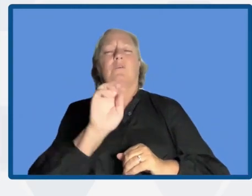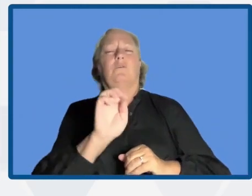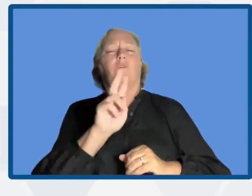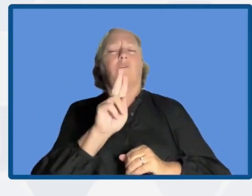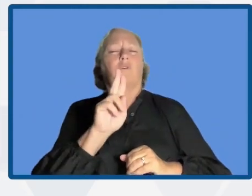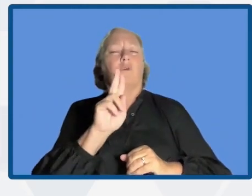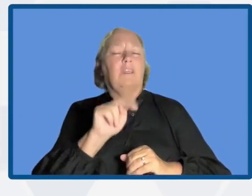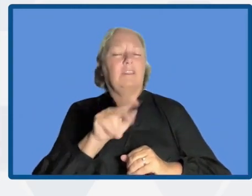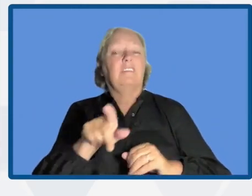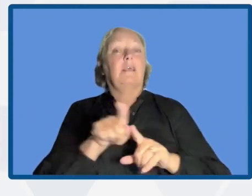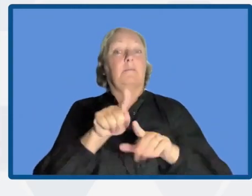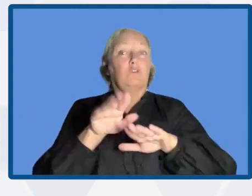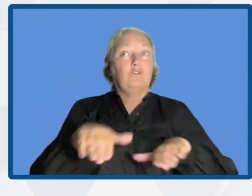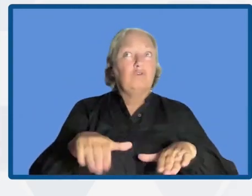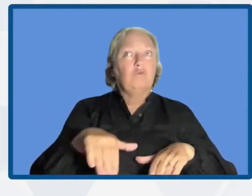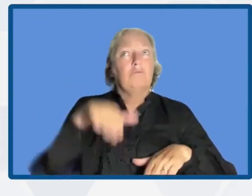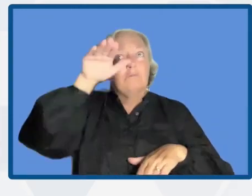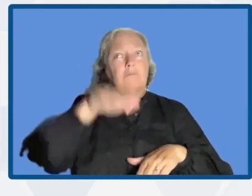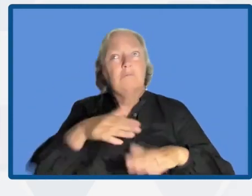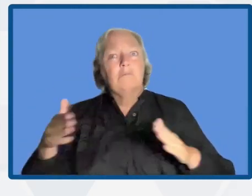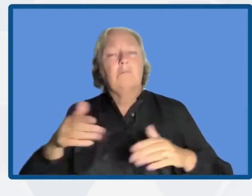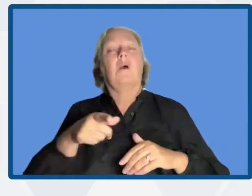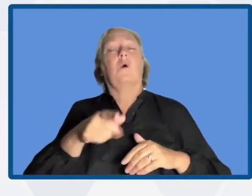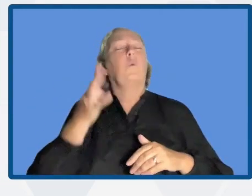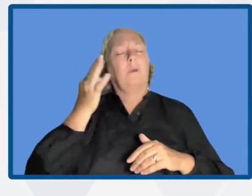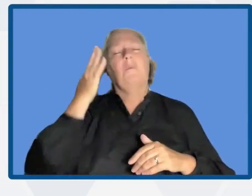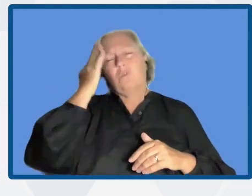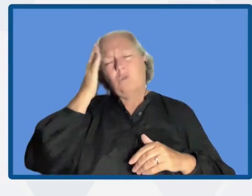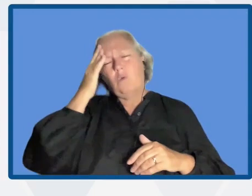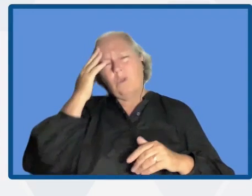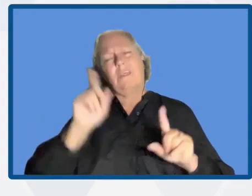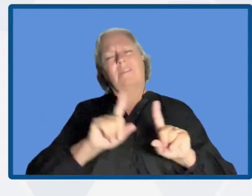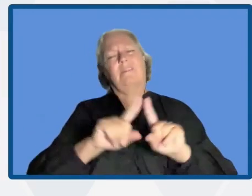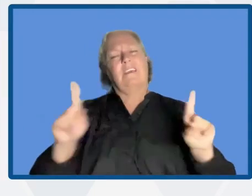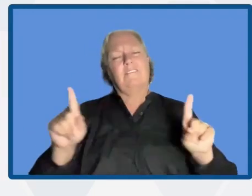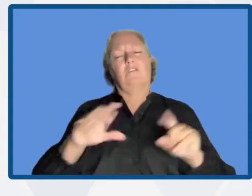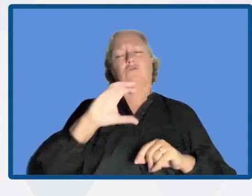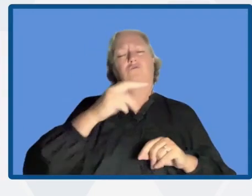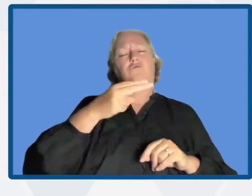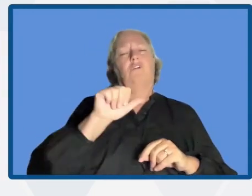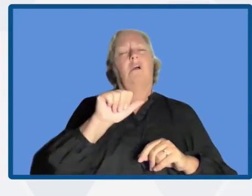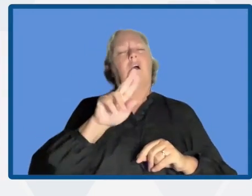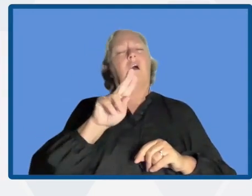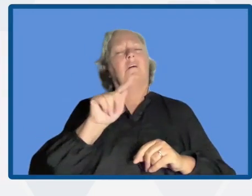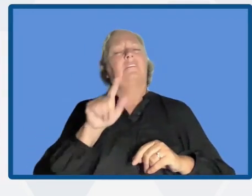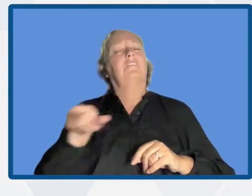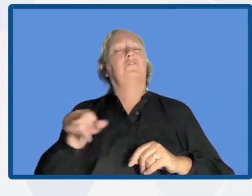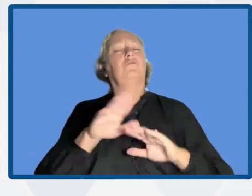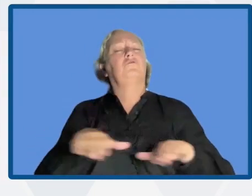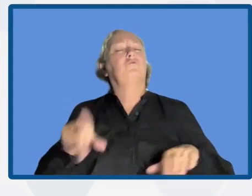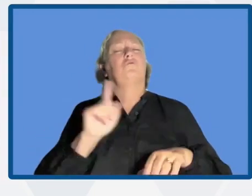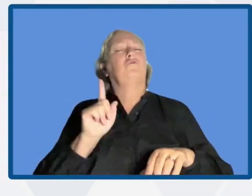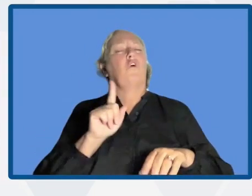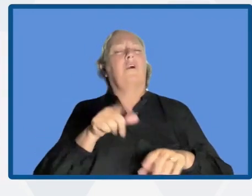asked this to the community, only the women understand these different charts because men don't take their children to these health